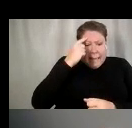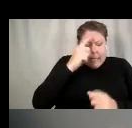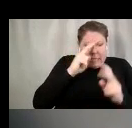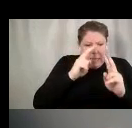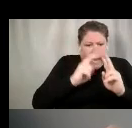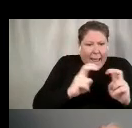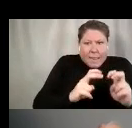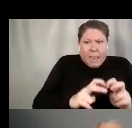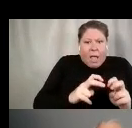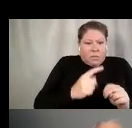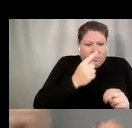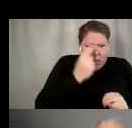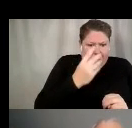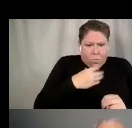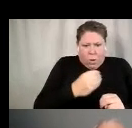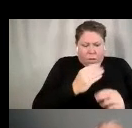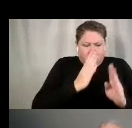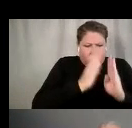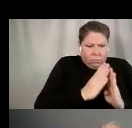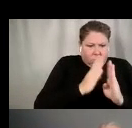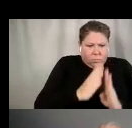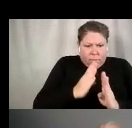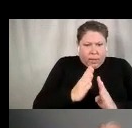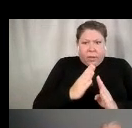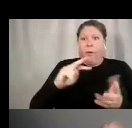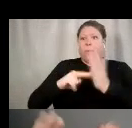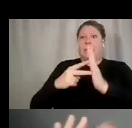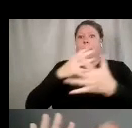So when we're chased by a bear, we're